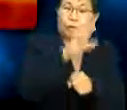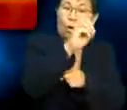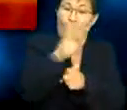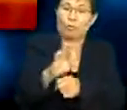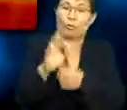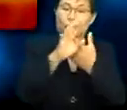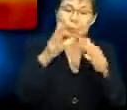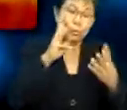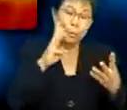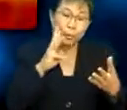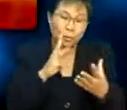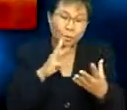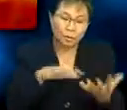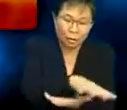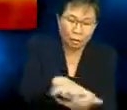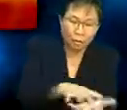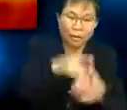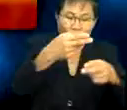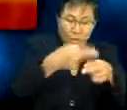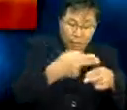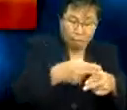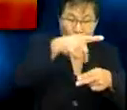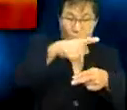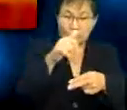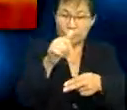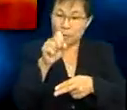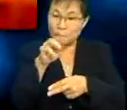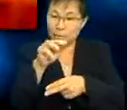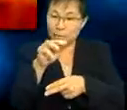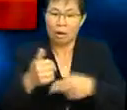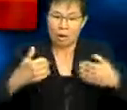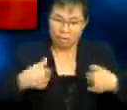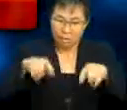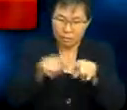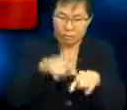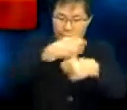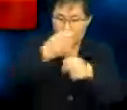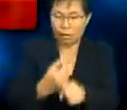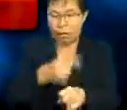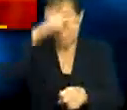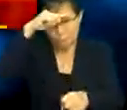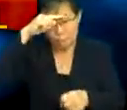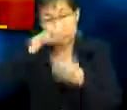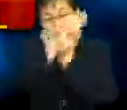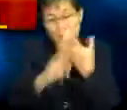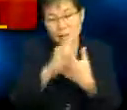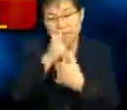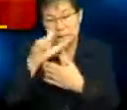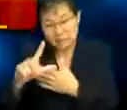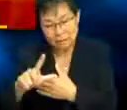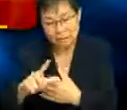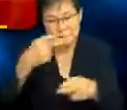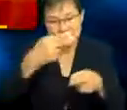Blood is made up of a fluid component called the plasma. It is also made up of